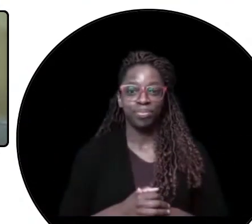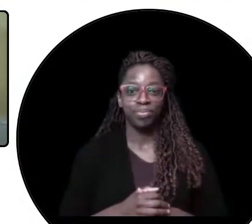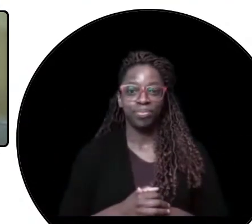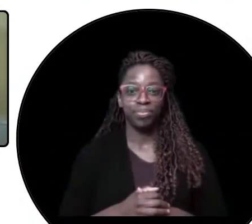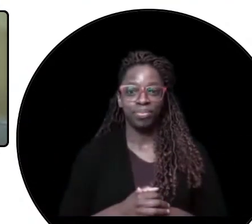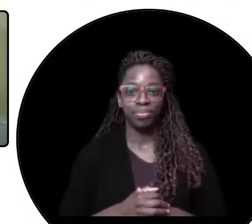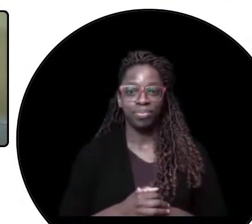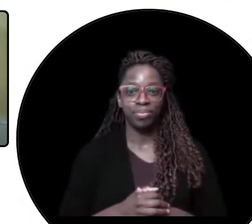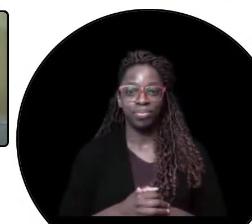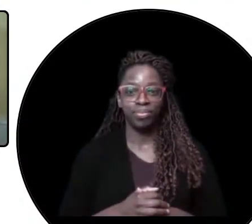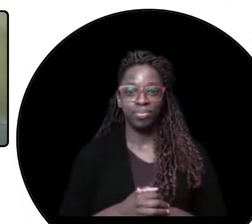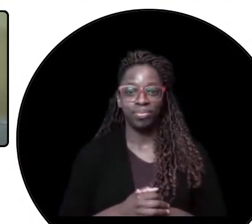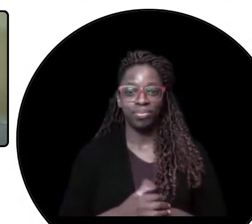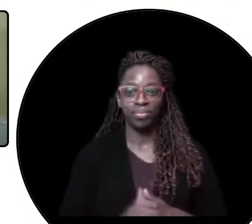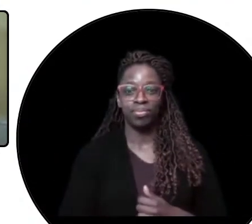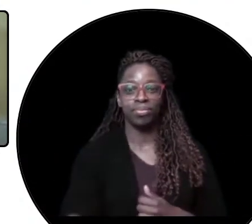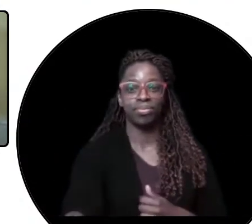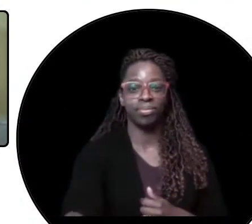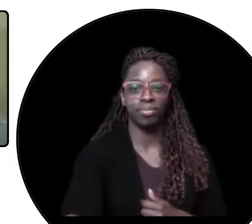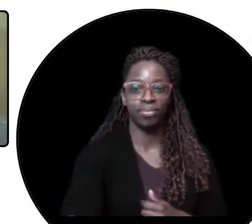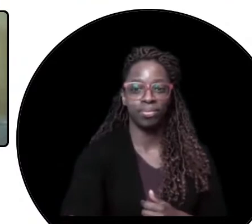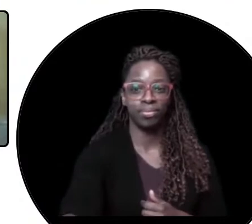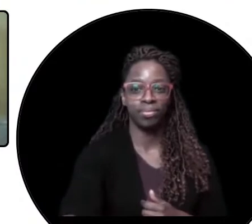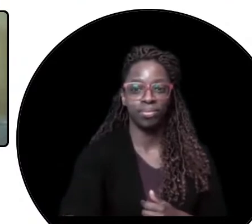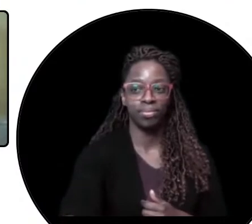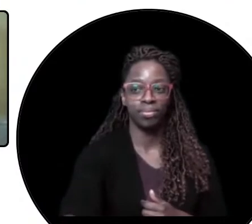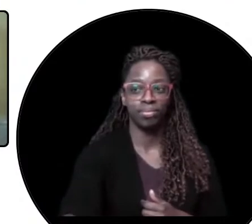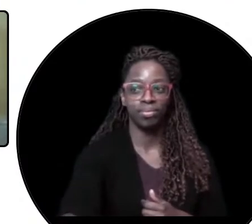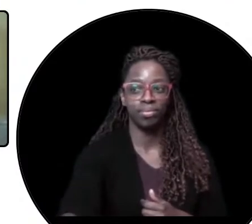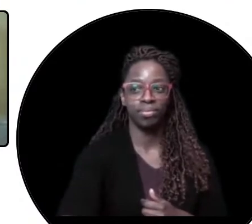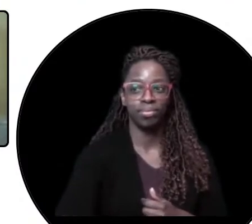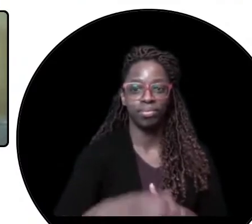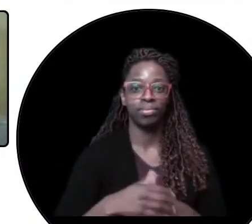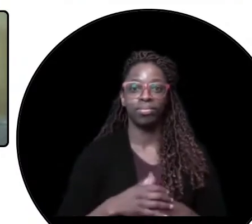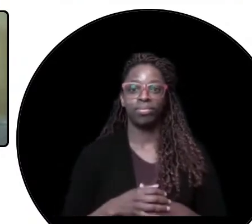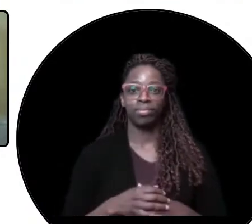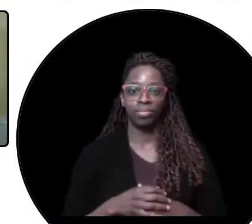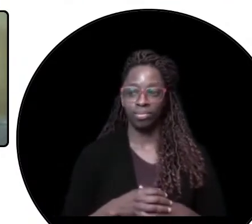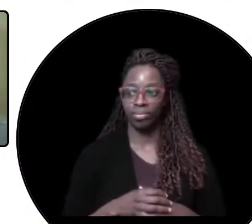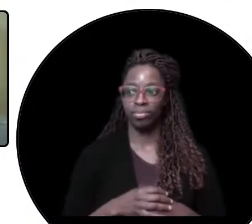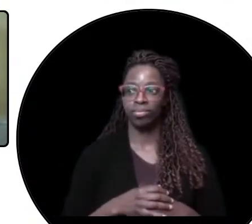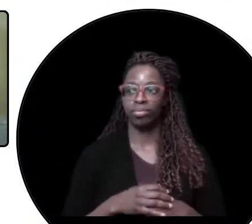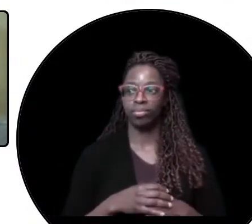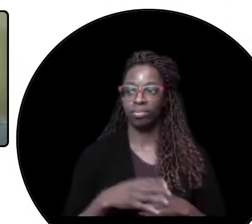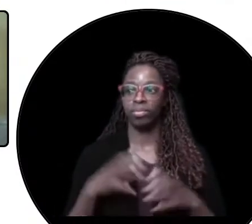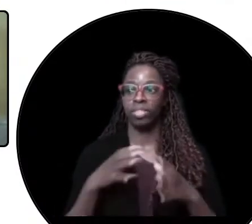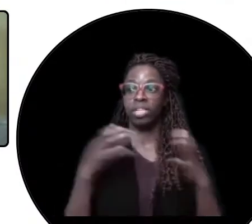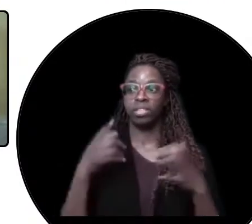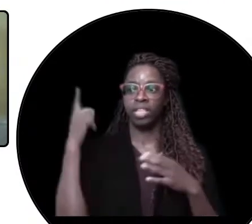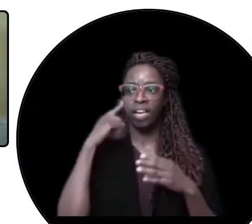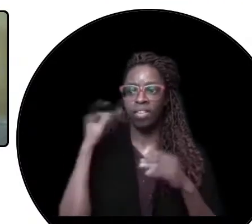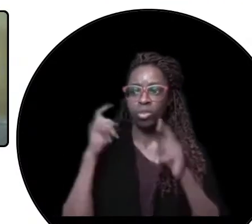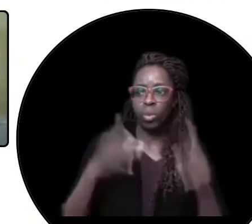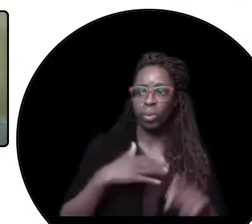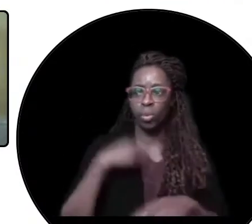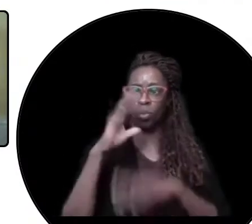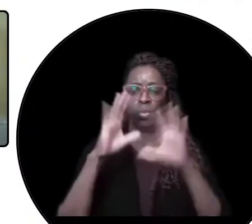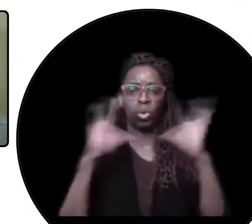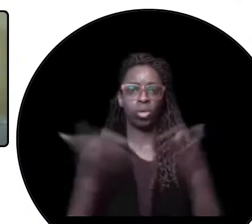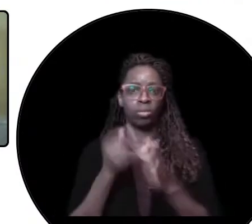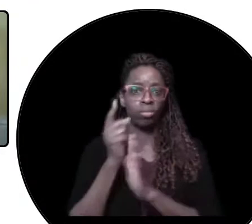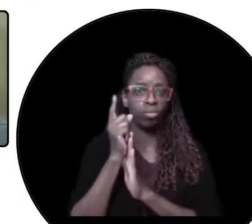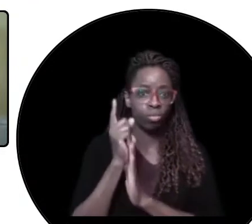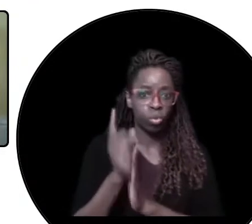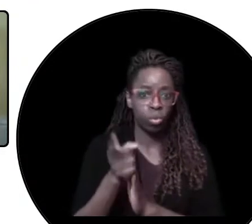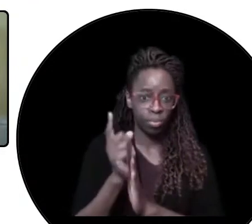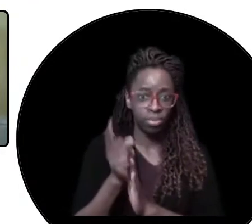think is my contribution to this world at this moment. So I am, as a public-facing